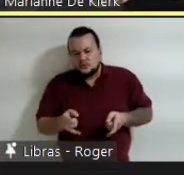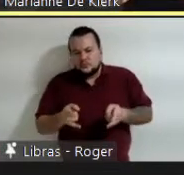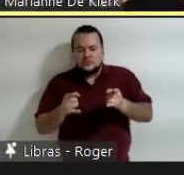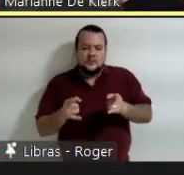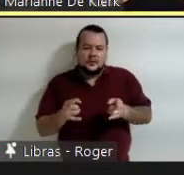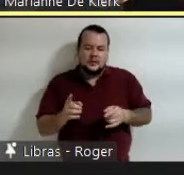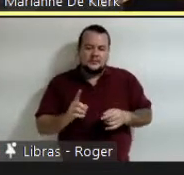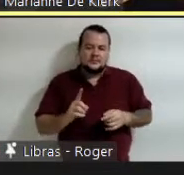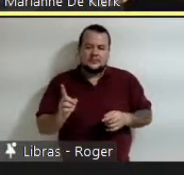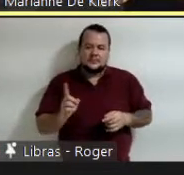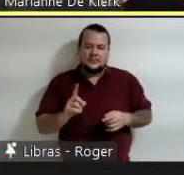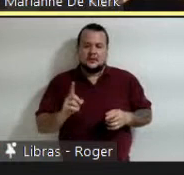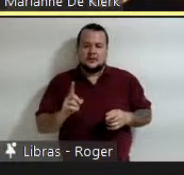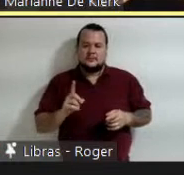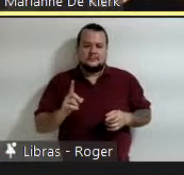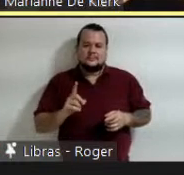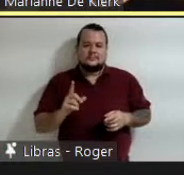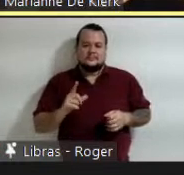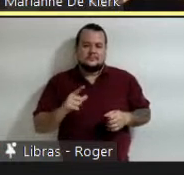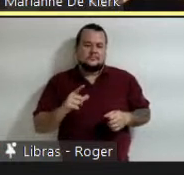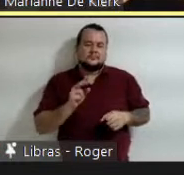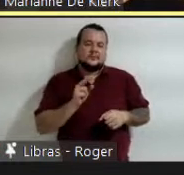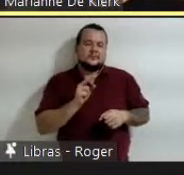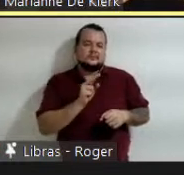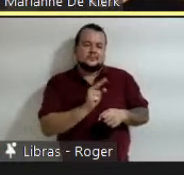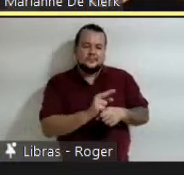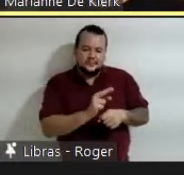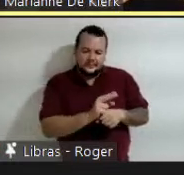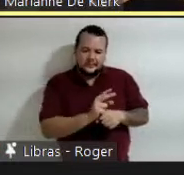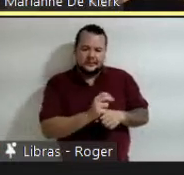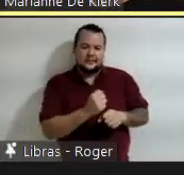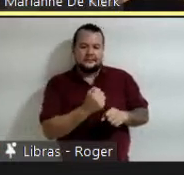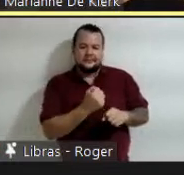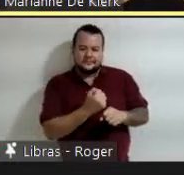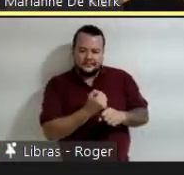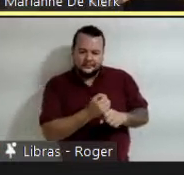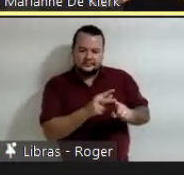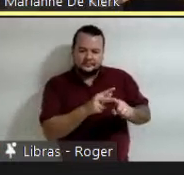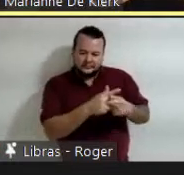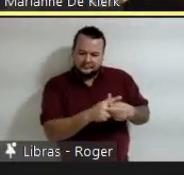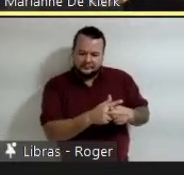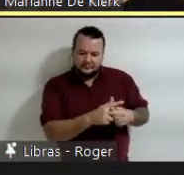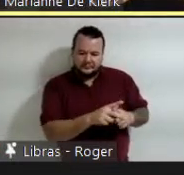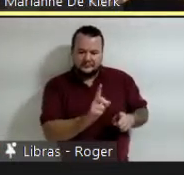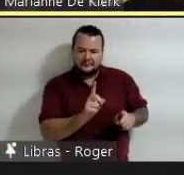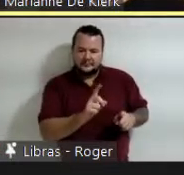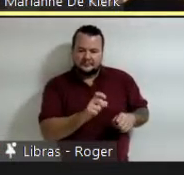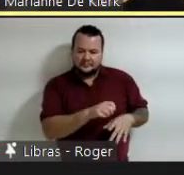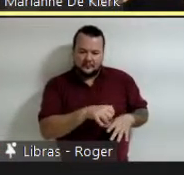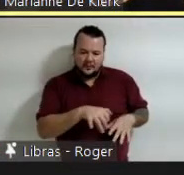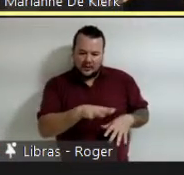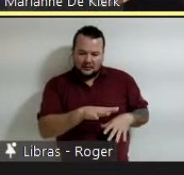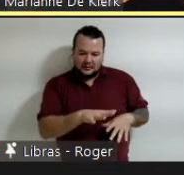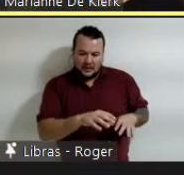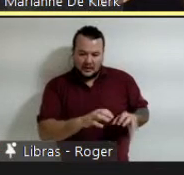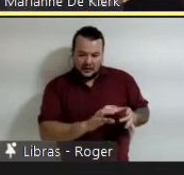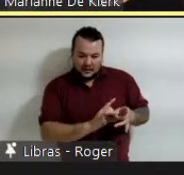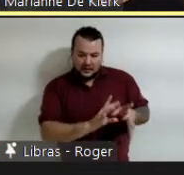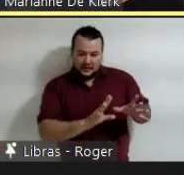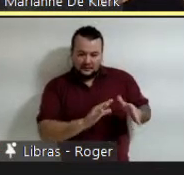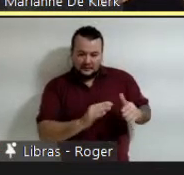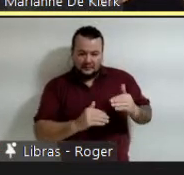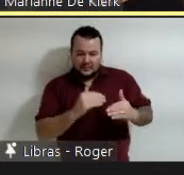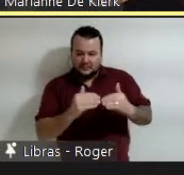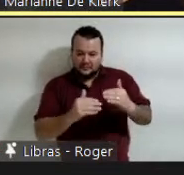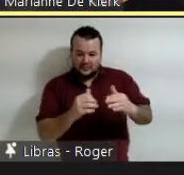large blocks, there's inner cities, there's spaces available for development. This is a studio we ran a few years ago.